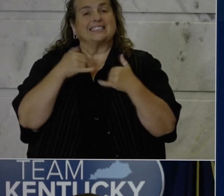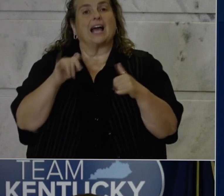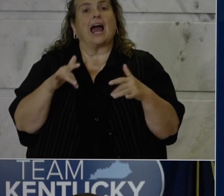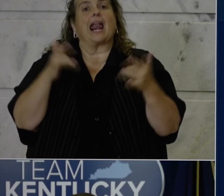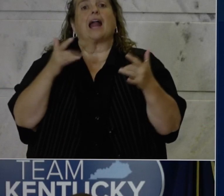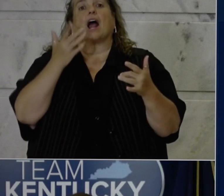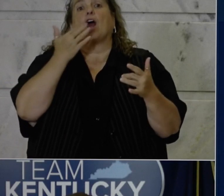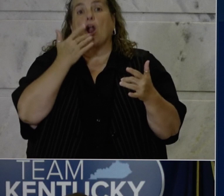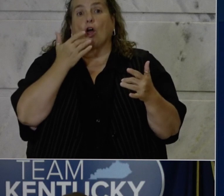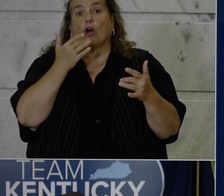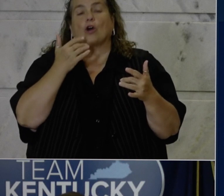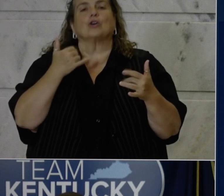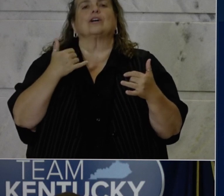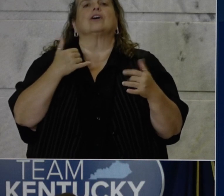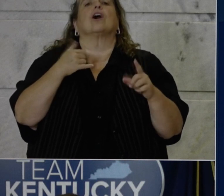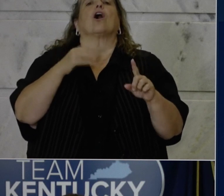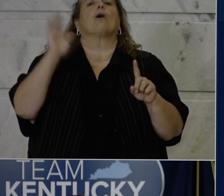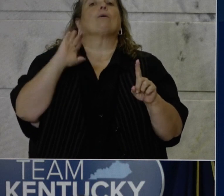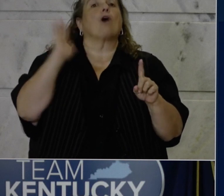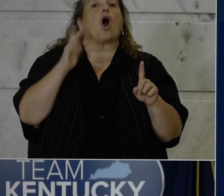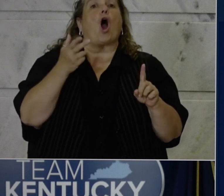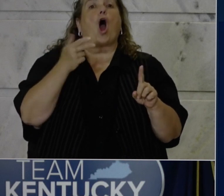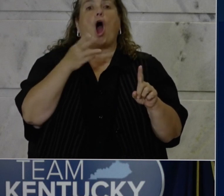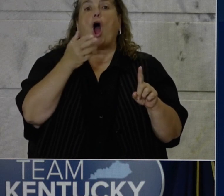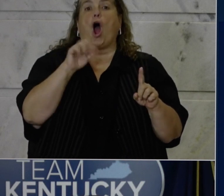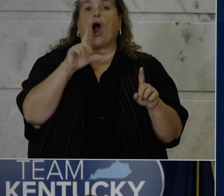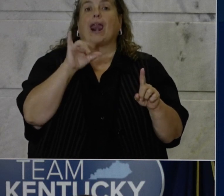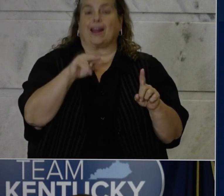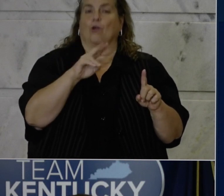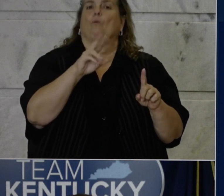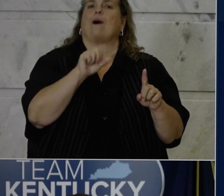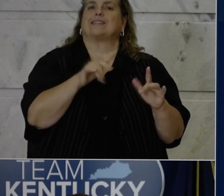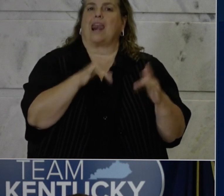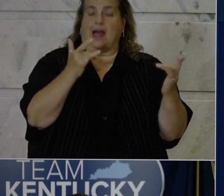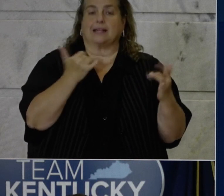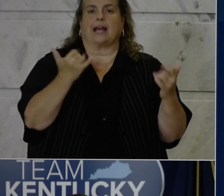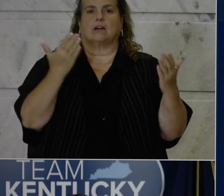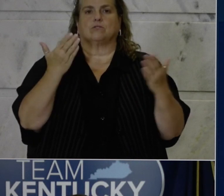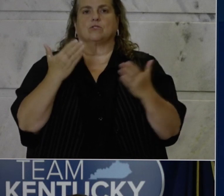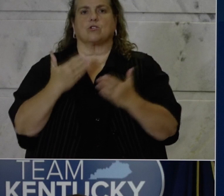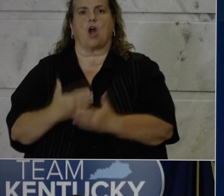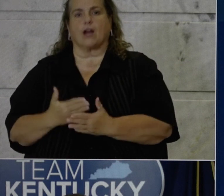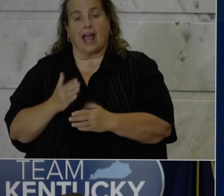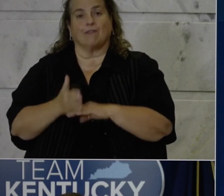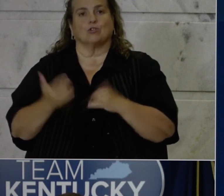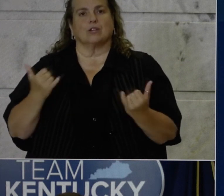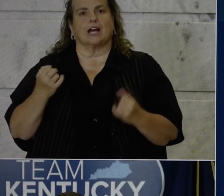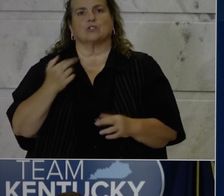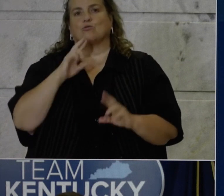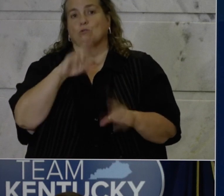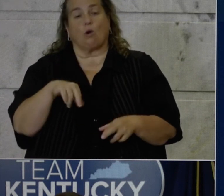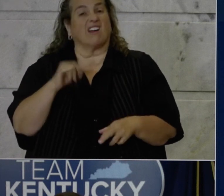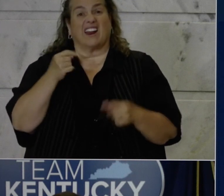In other headlines, while I have already covered the new cases of coronavirus for McGoffin County, per his update today, Governor Beshear